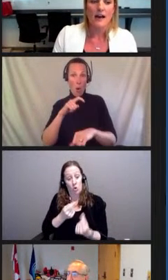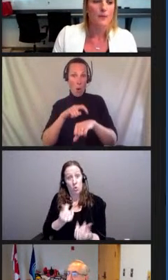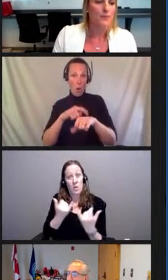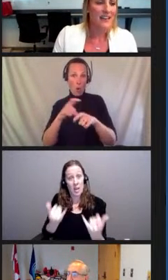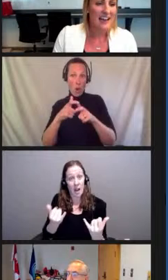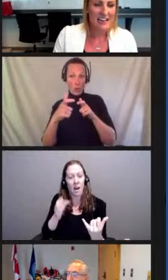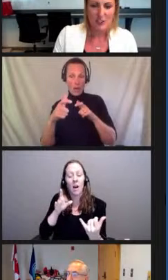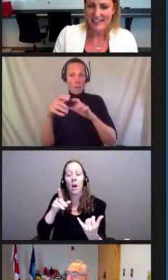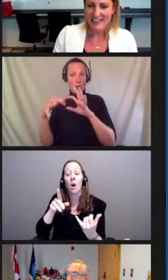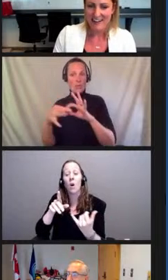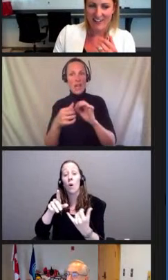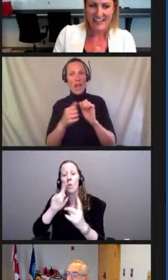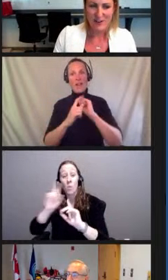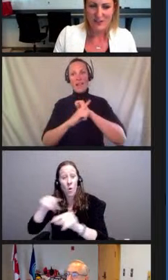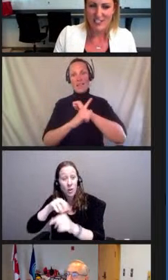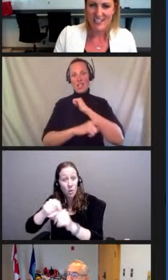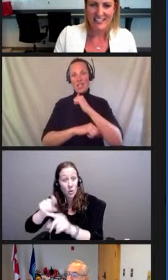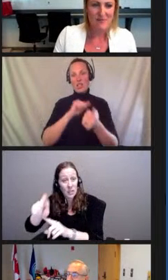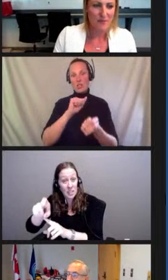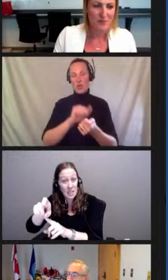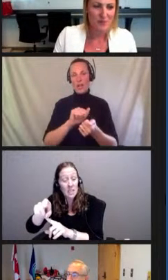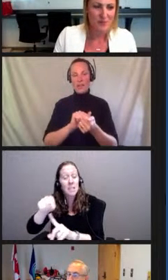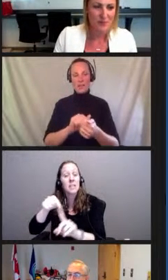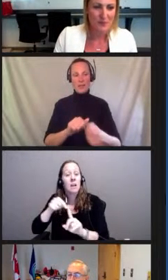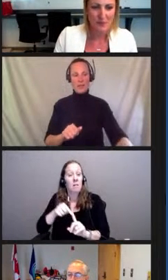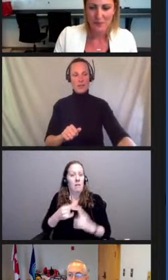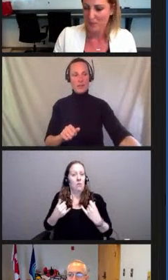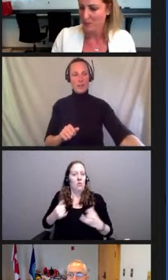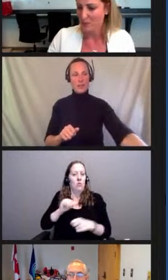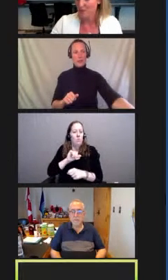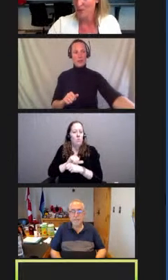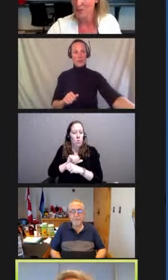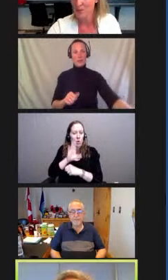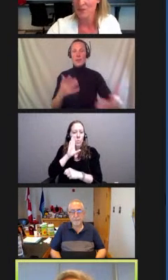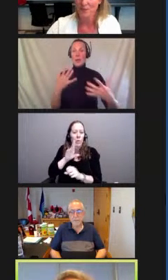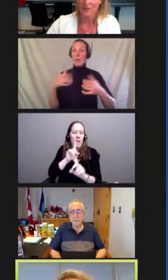and I'll hand it over to Shelley.